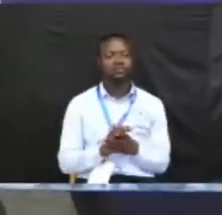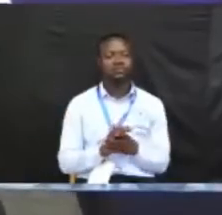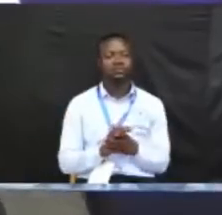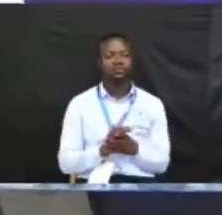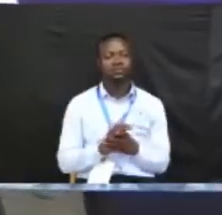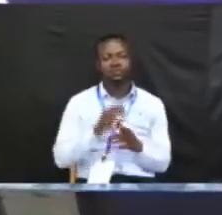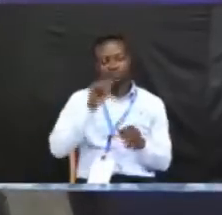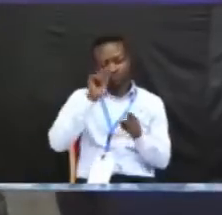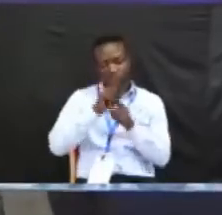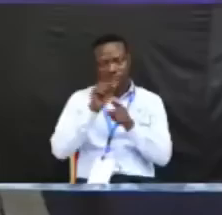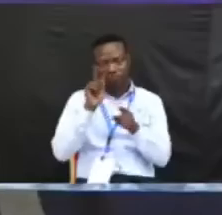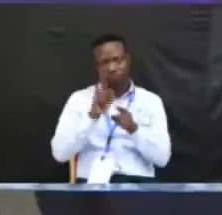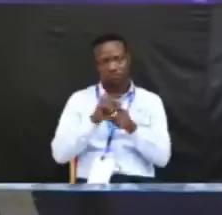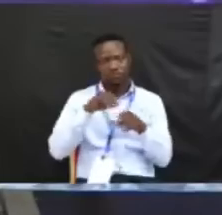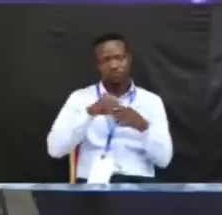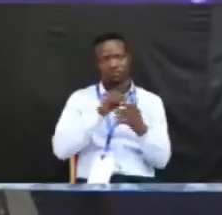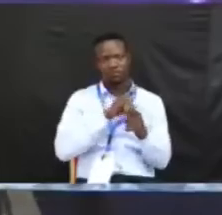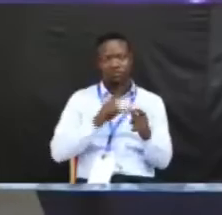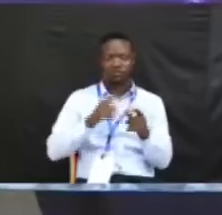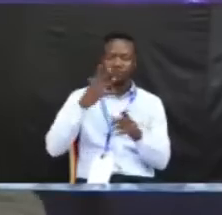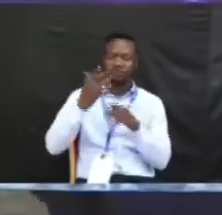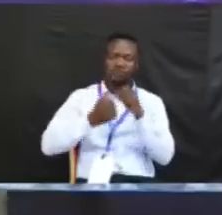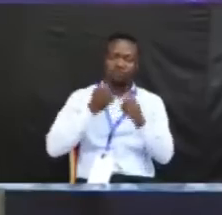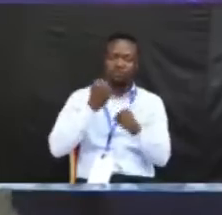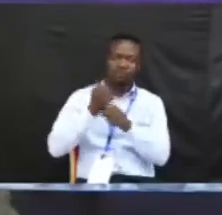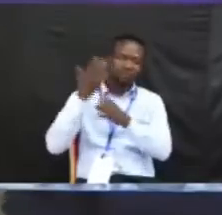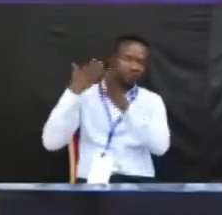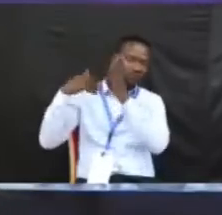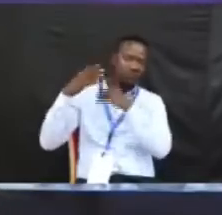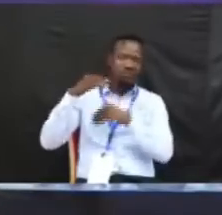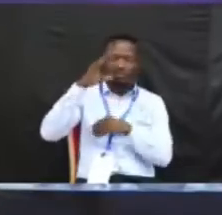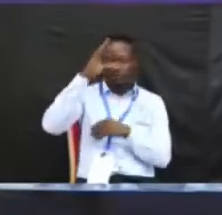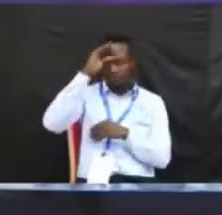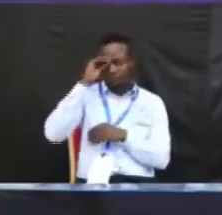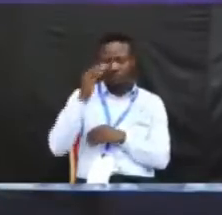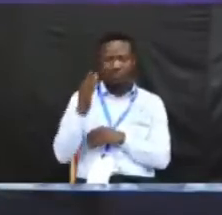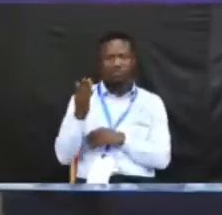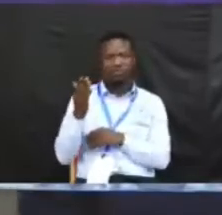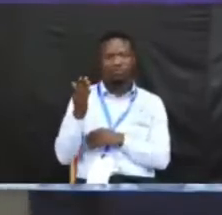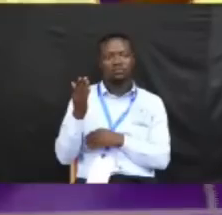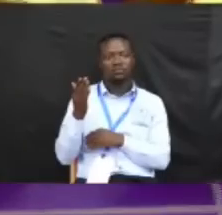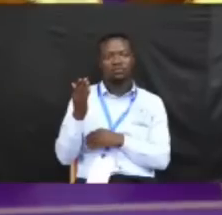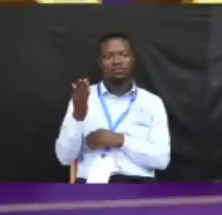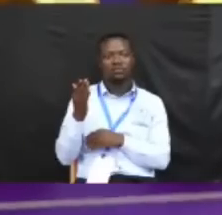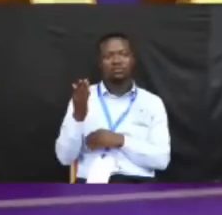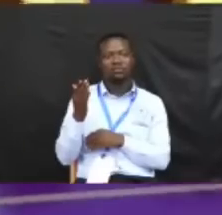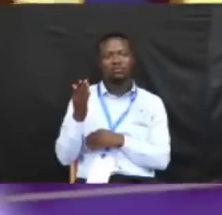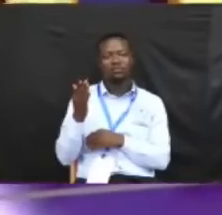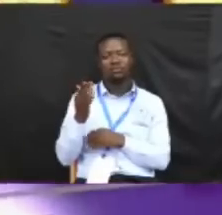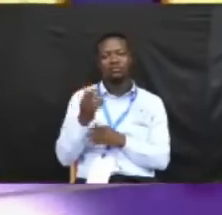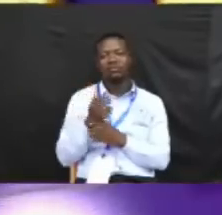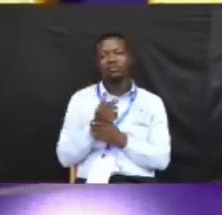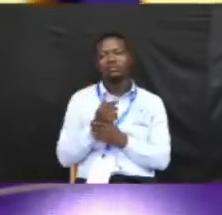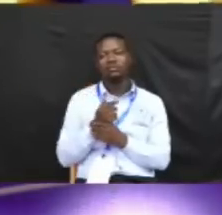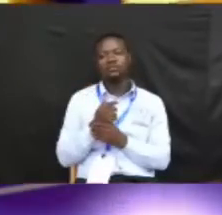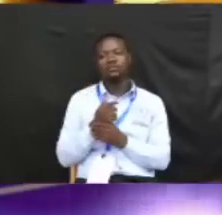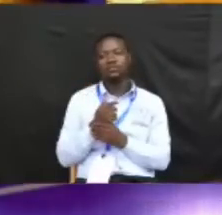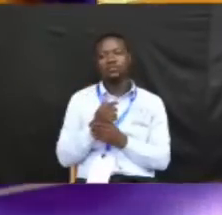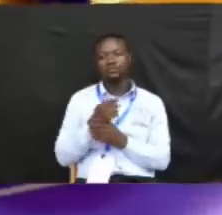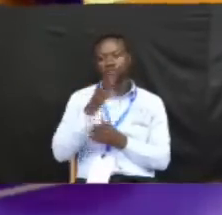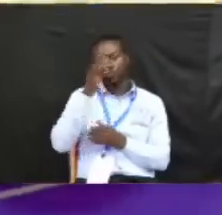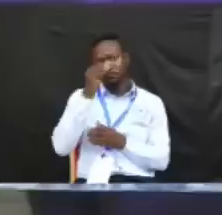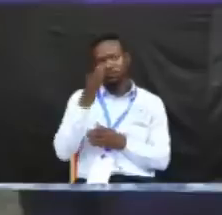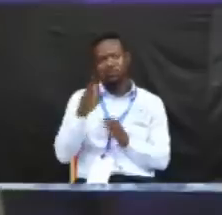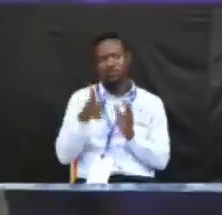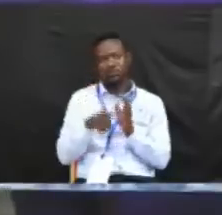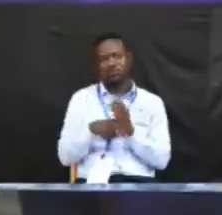dearly beloved in the Lord. Five years ago, God gave us a man. We had a vision and the overarching theme